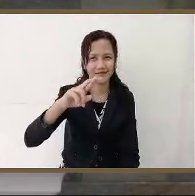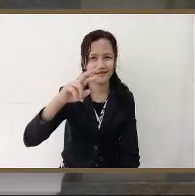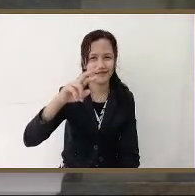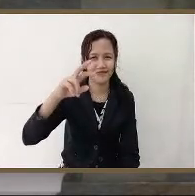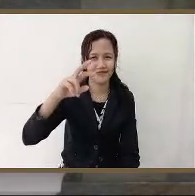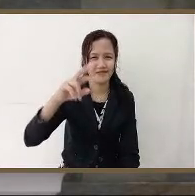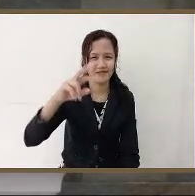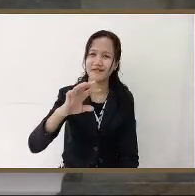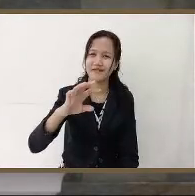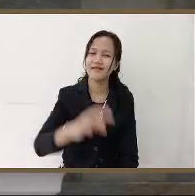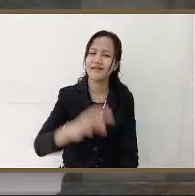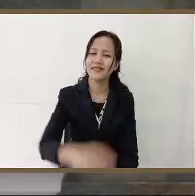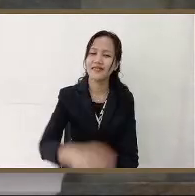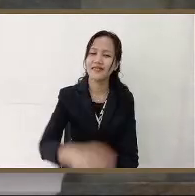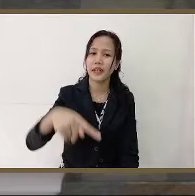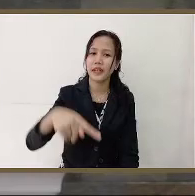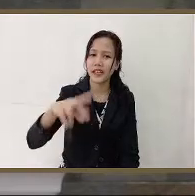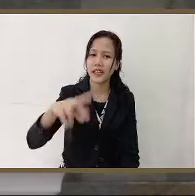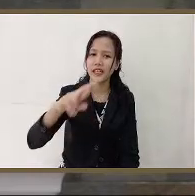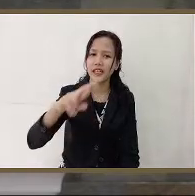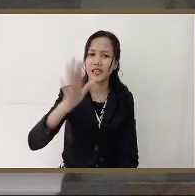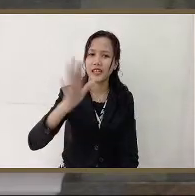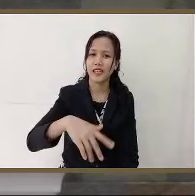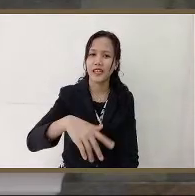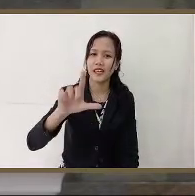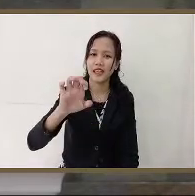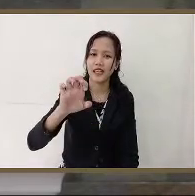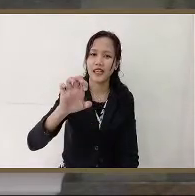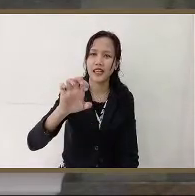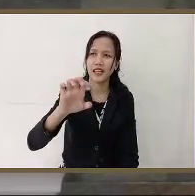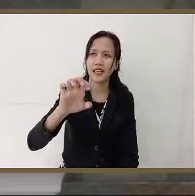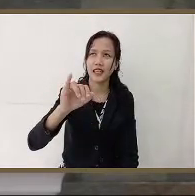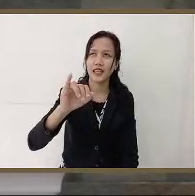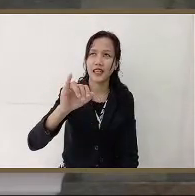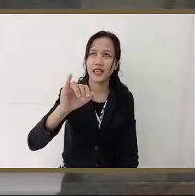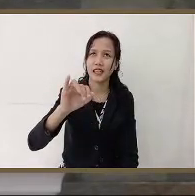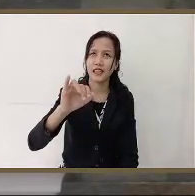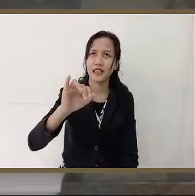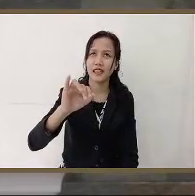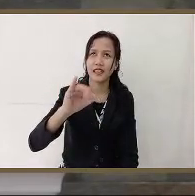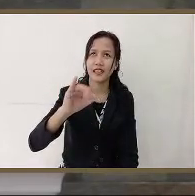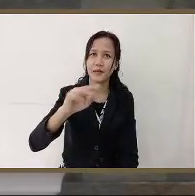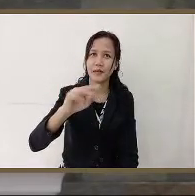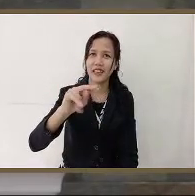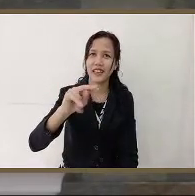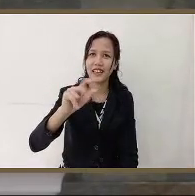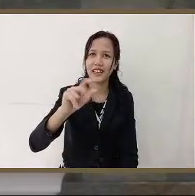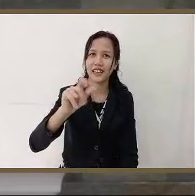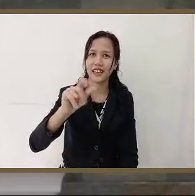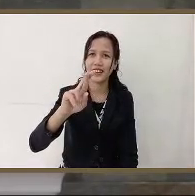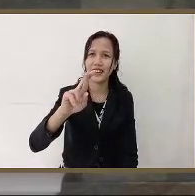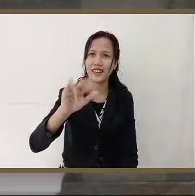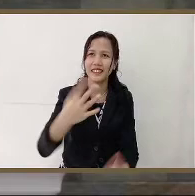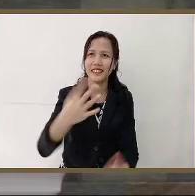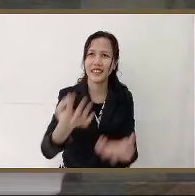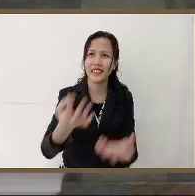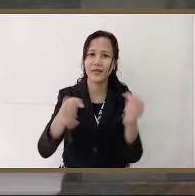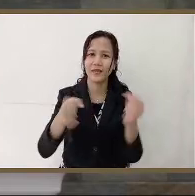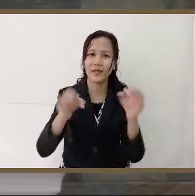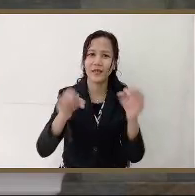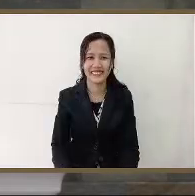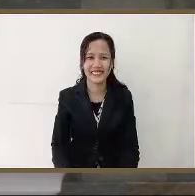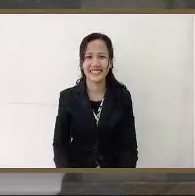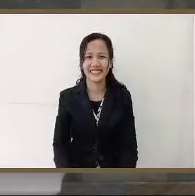preliminary events. And the first thing na nangyari po dito na nabasa po natin kanina is ito po lahat ay